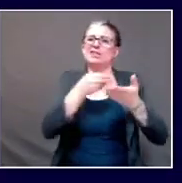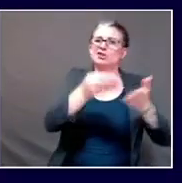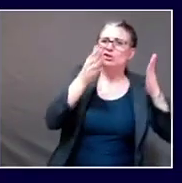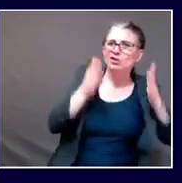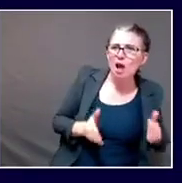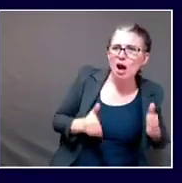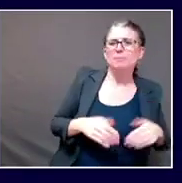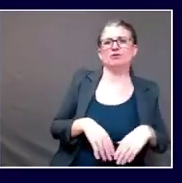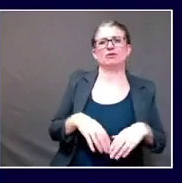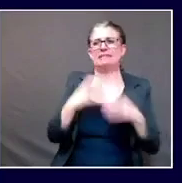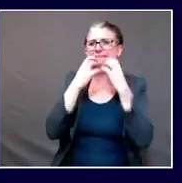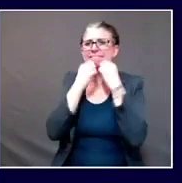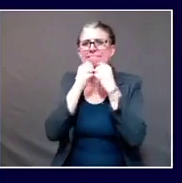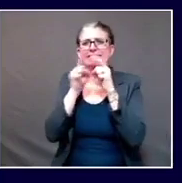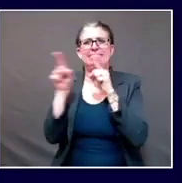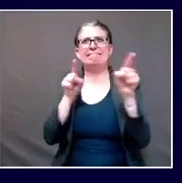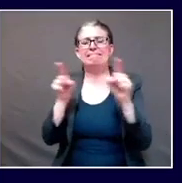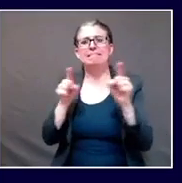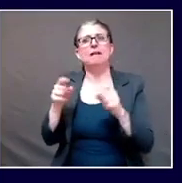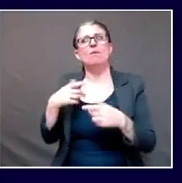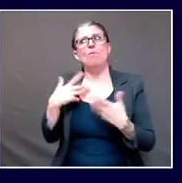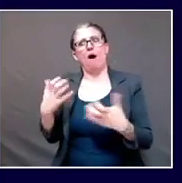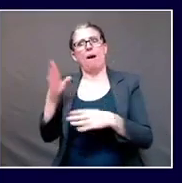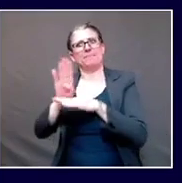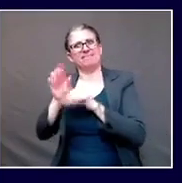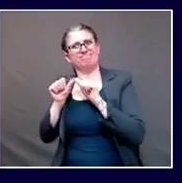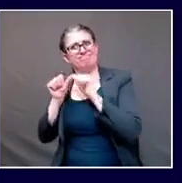so I think this is a really good step for that.